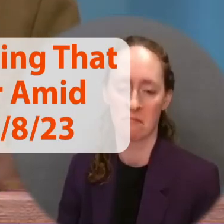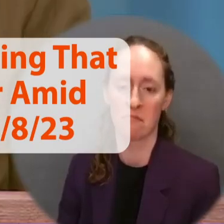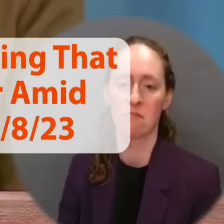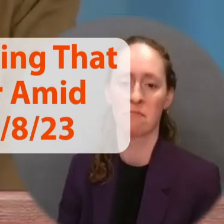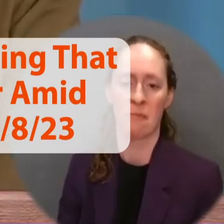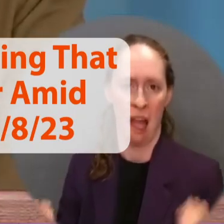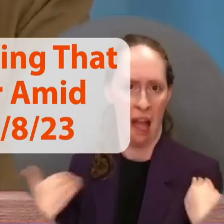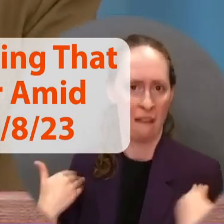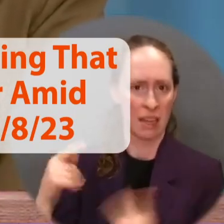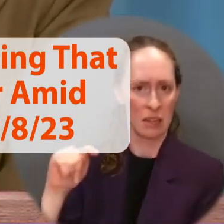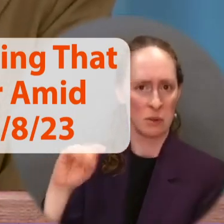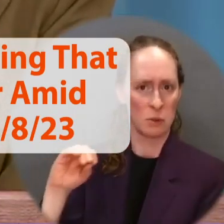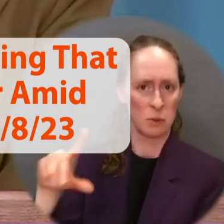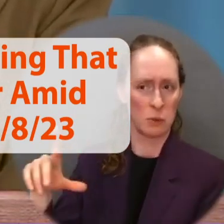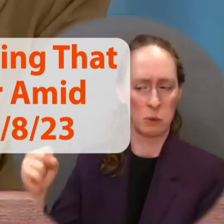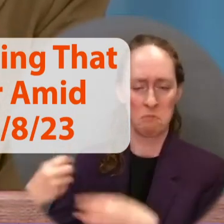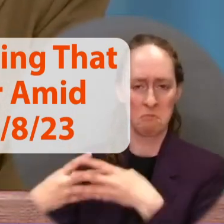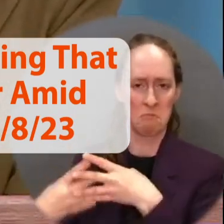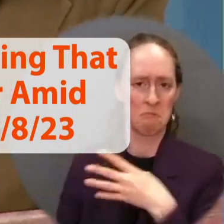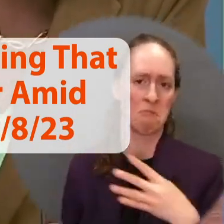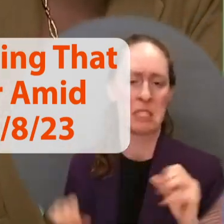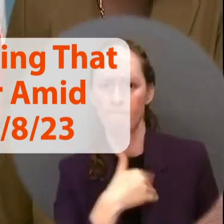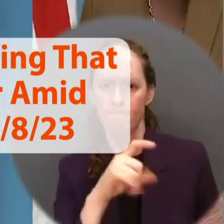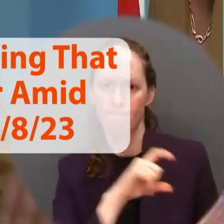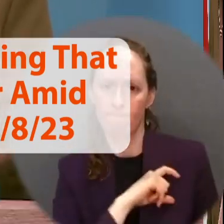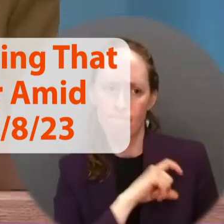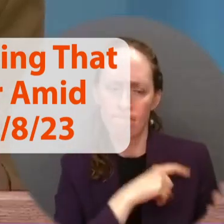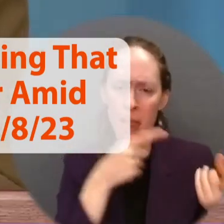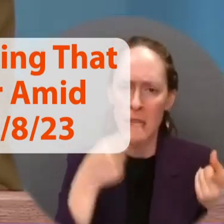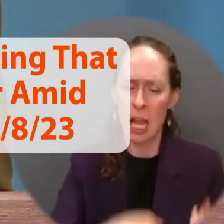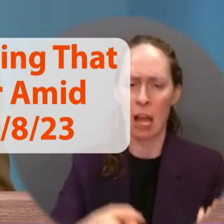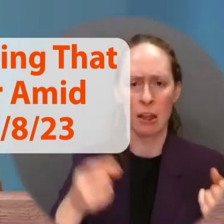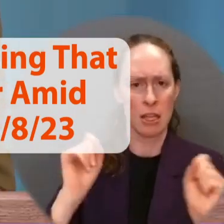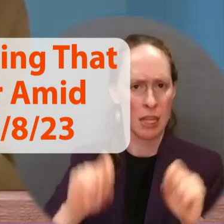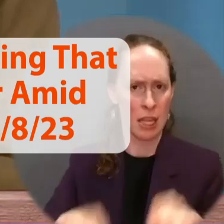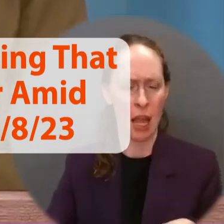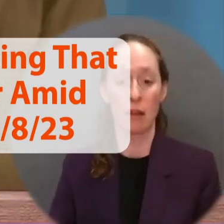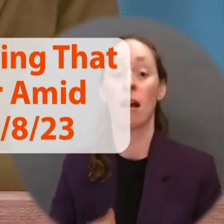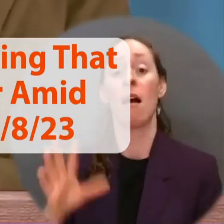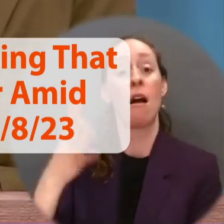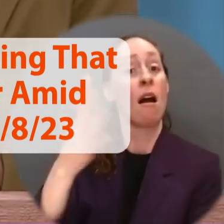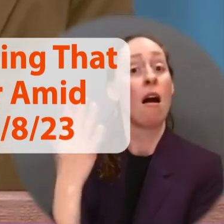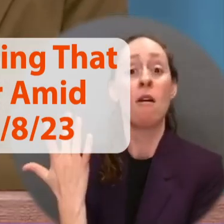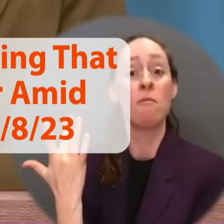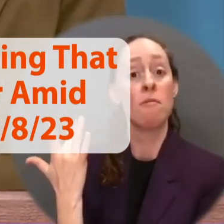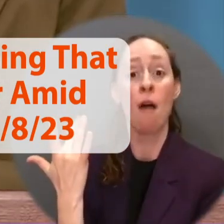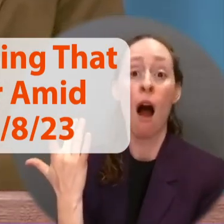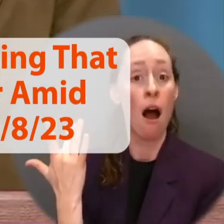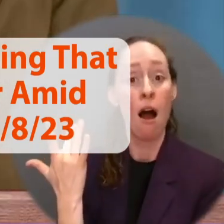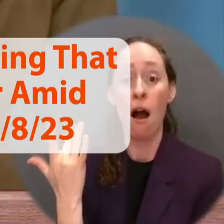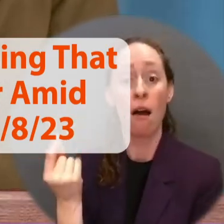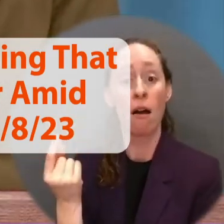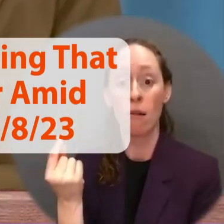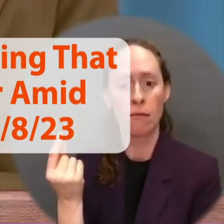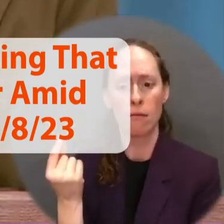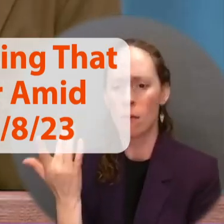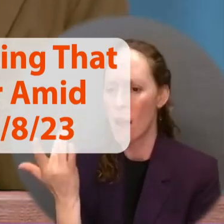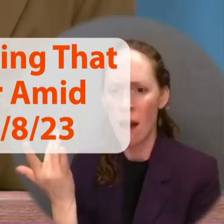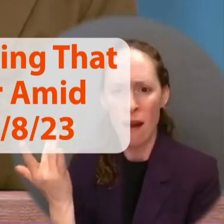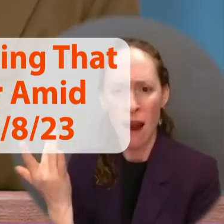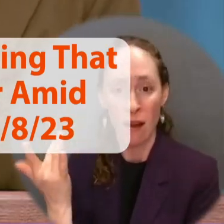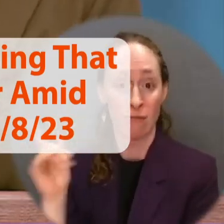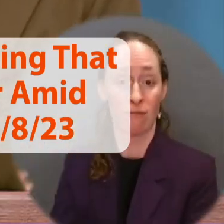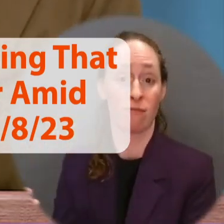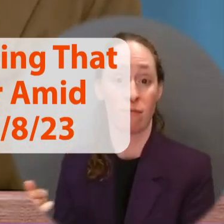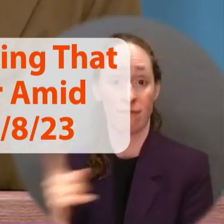to humanely manage the border through. And Congress has failed to act. The president has taken action on